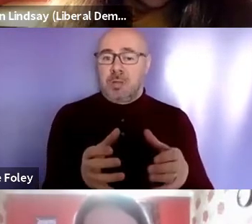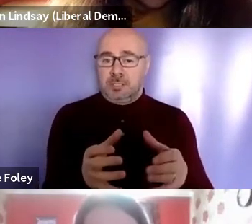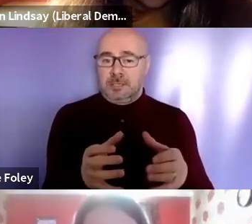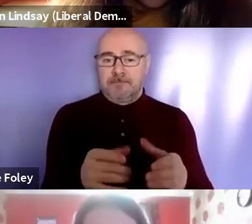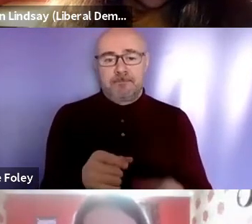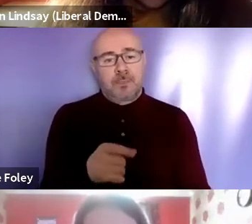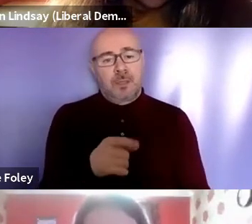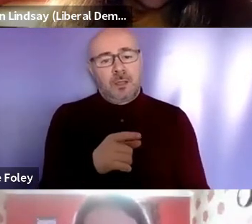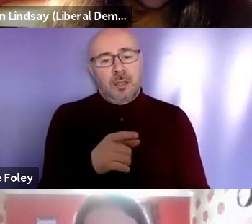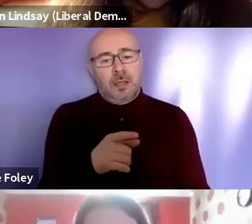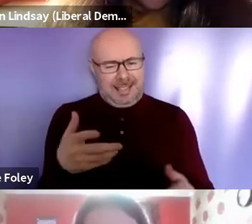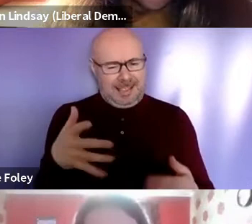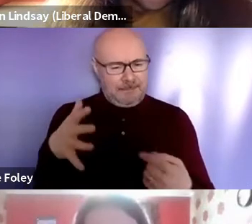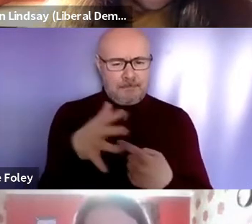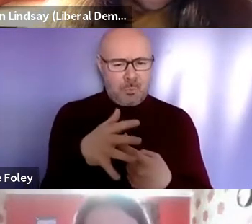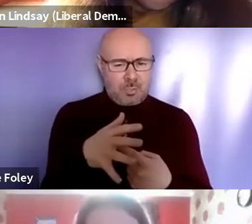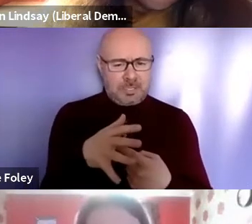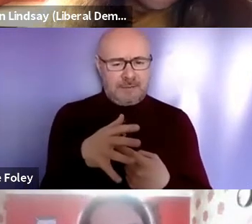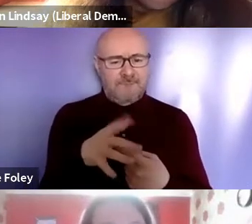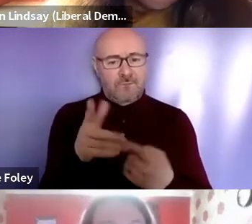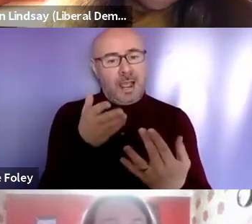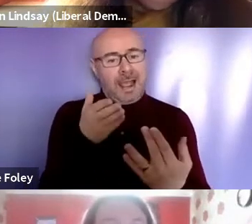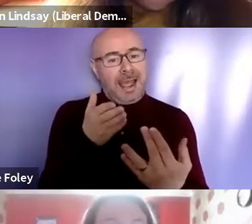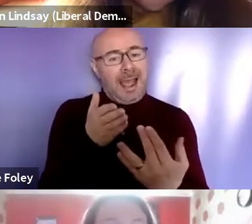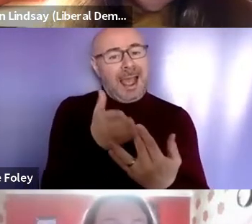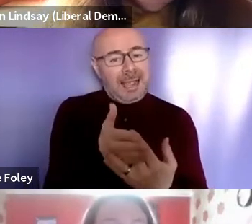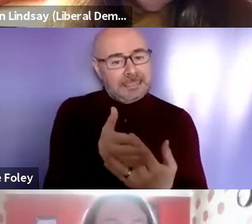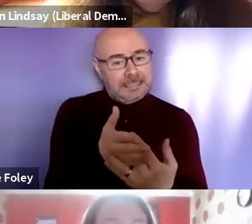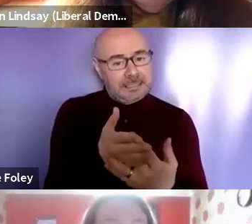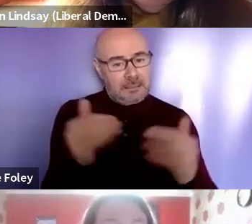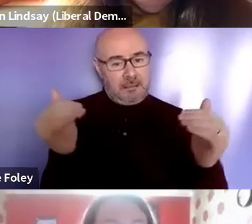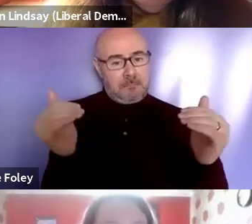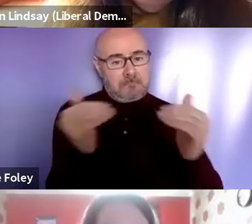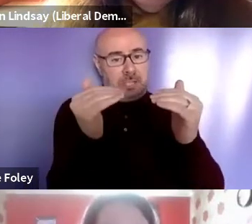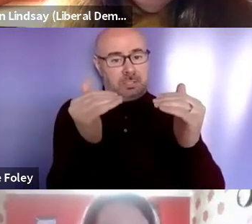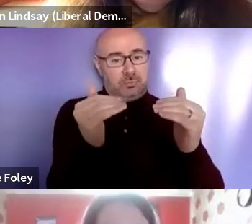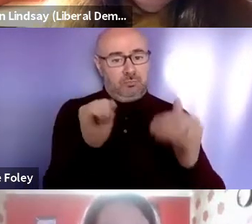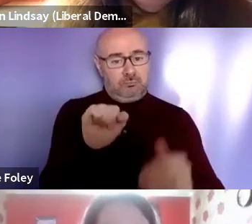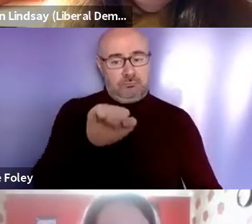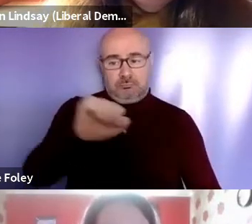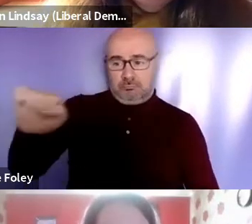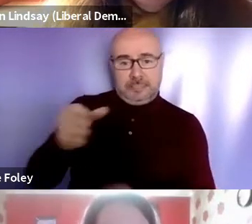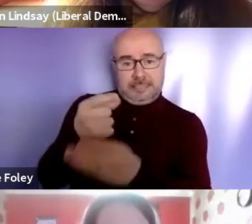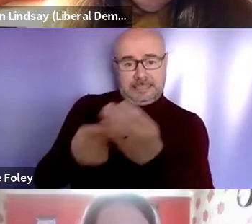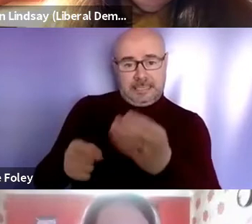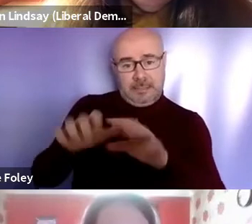important is it that the access needs of disabled people are taken into account in that?